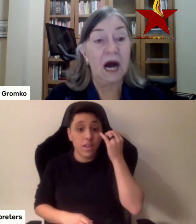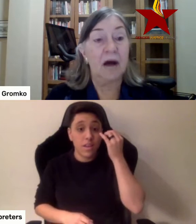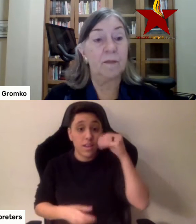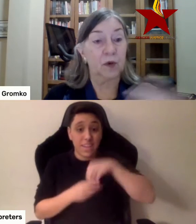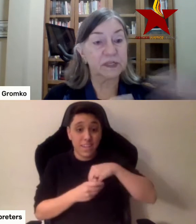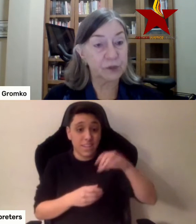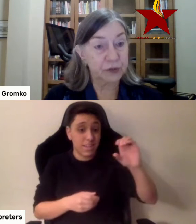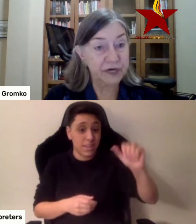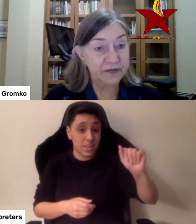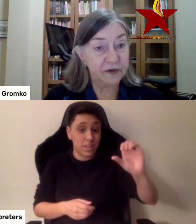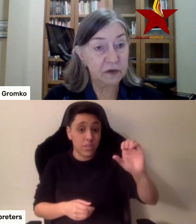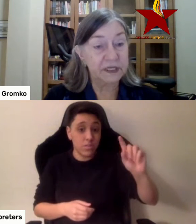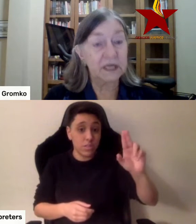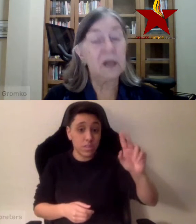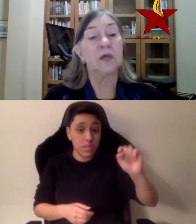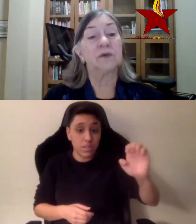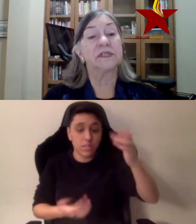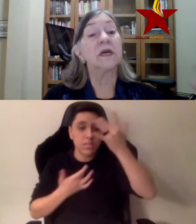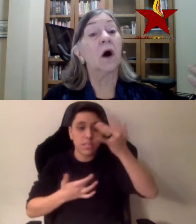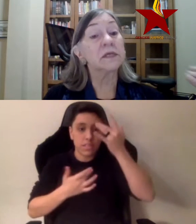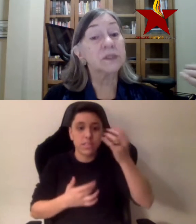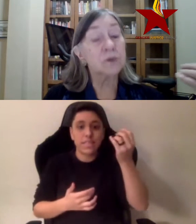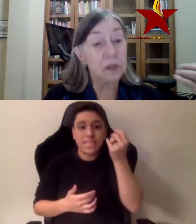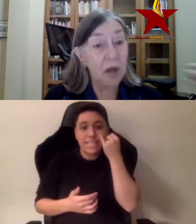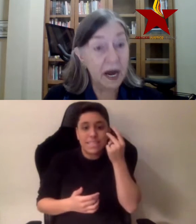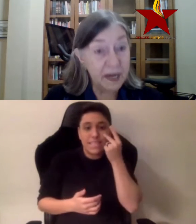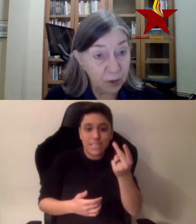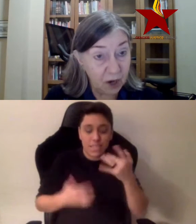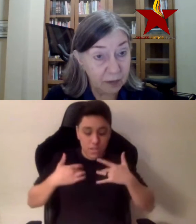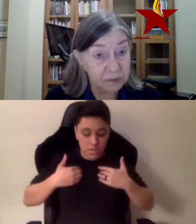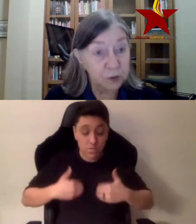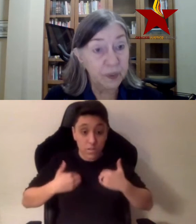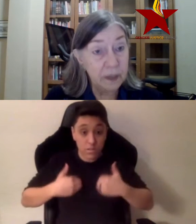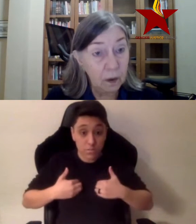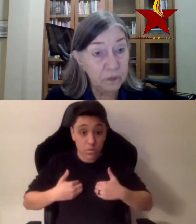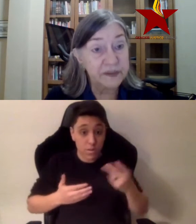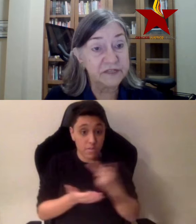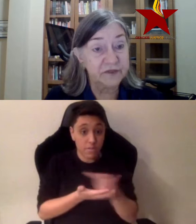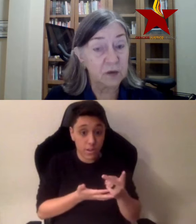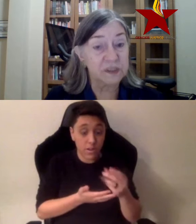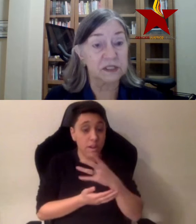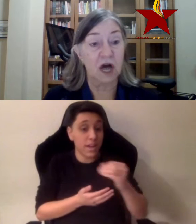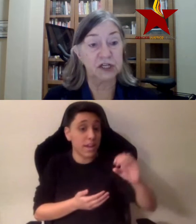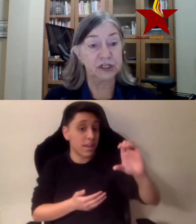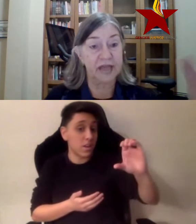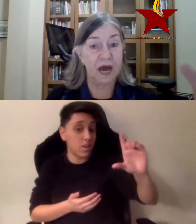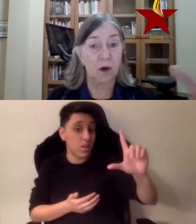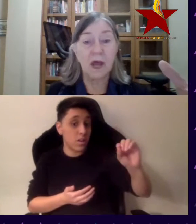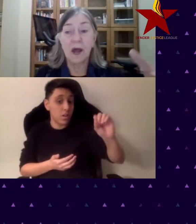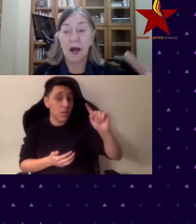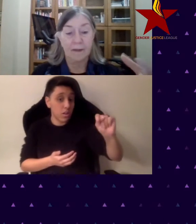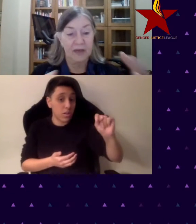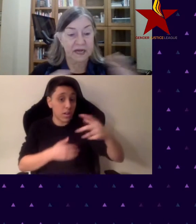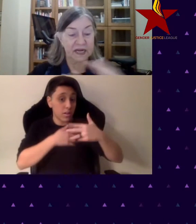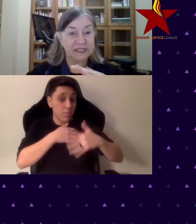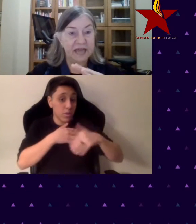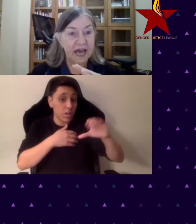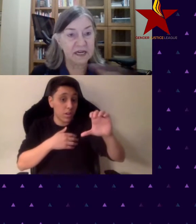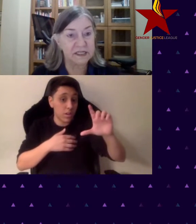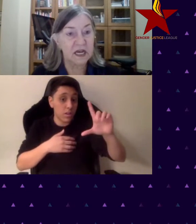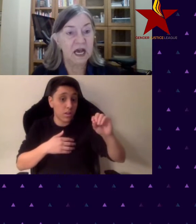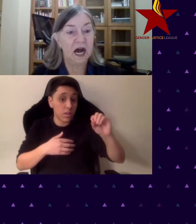failure, respiratory difficulty, you see also clotting problems. We know that this virus launches out